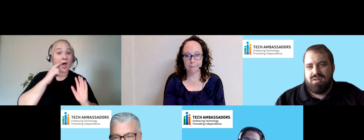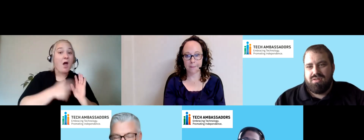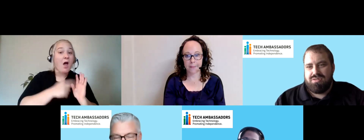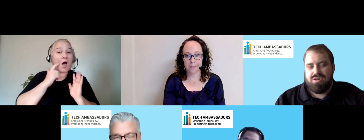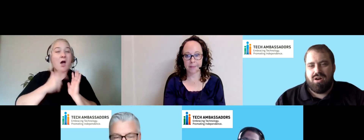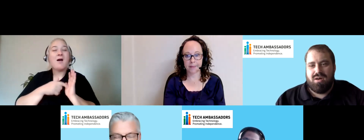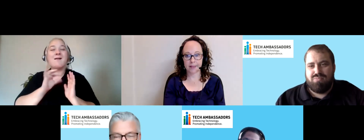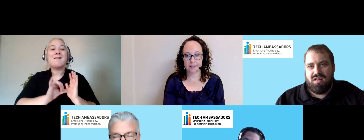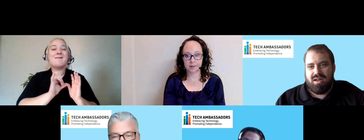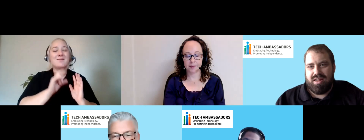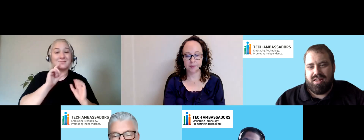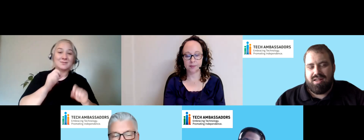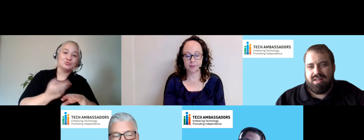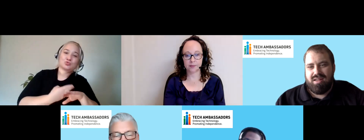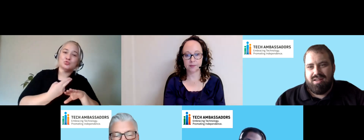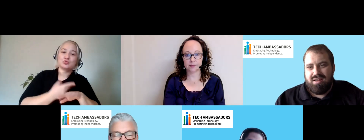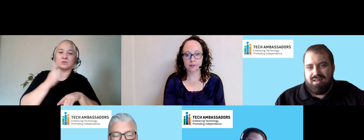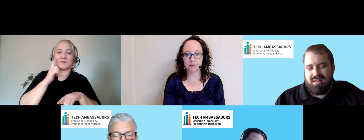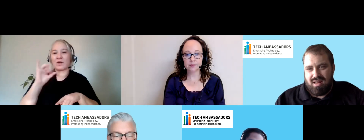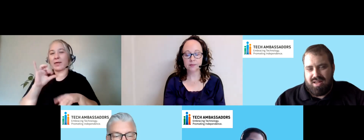to scrub like